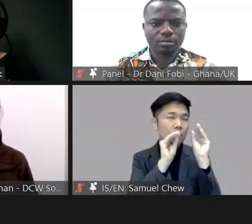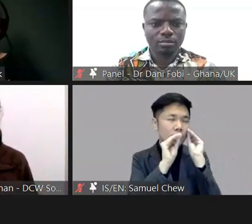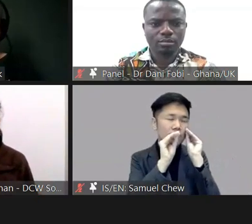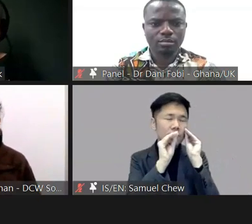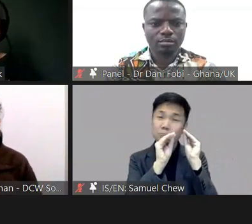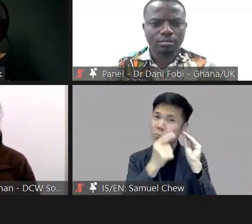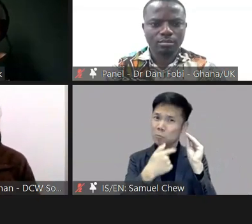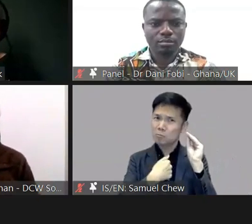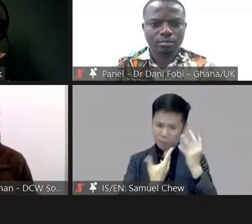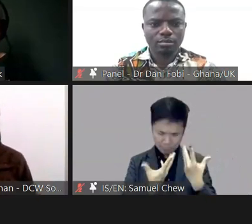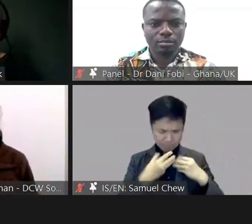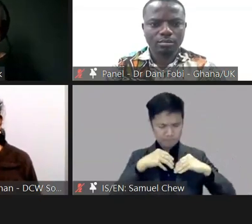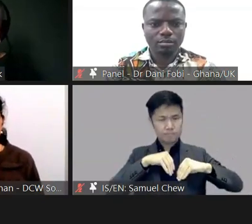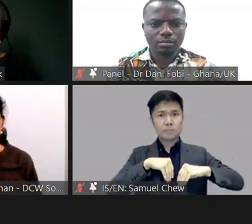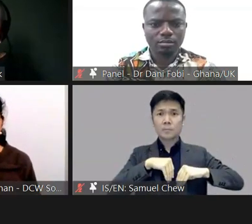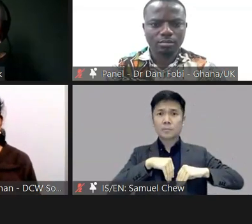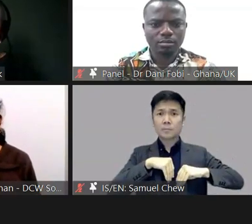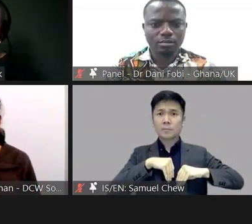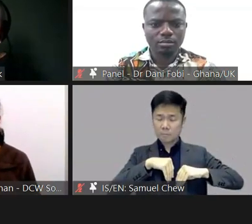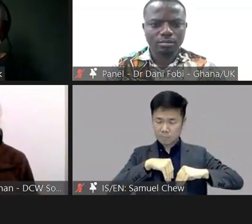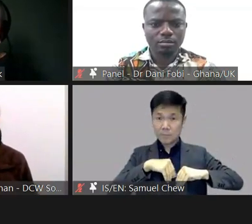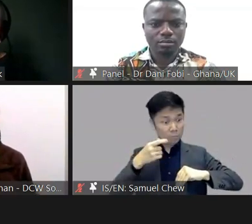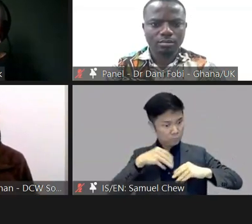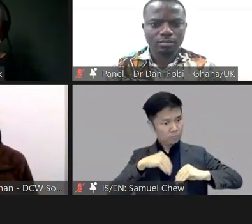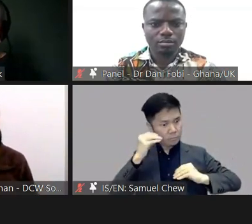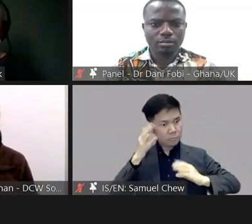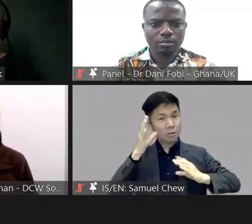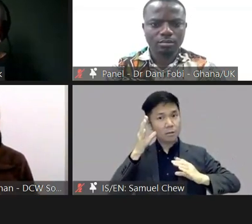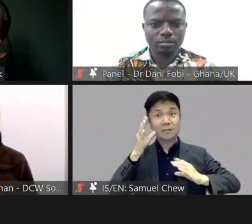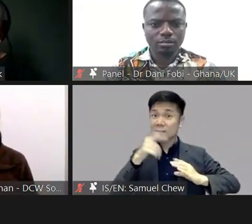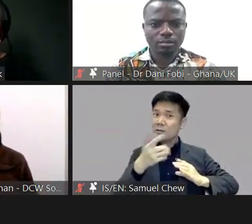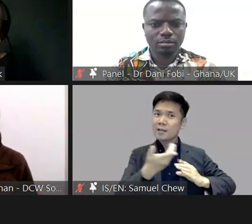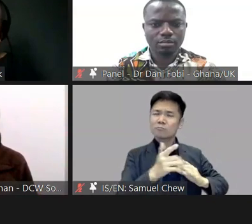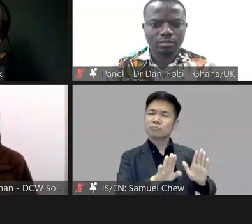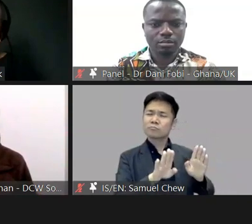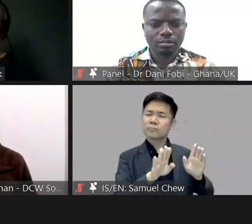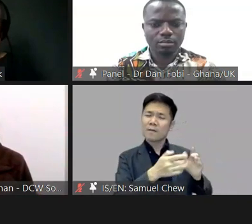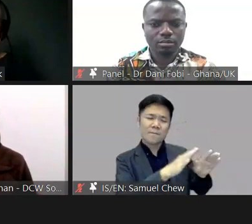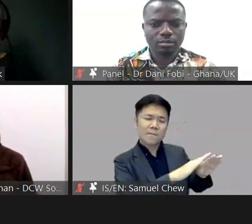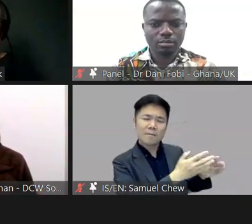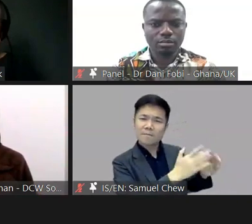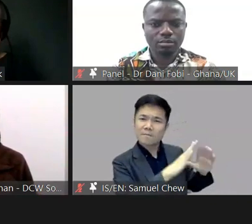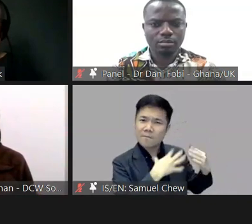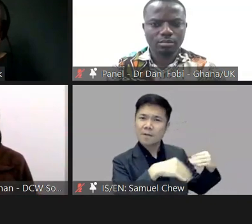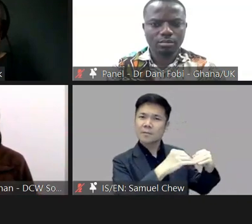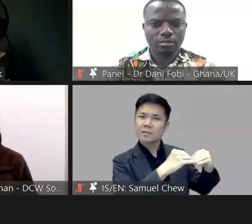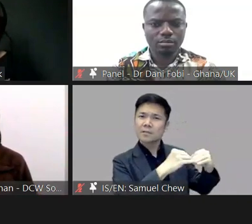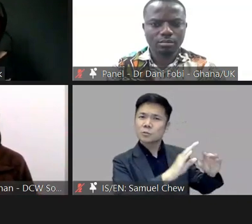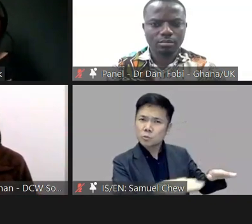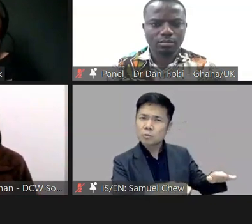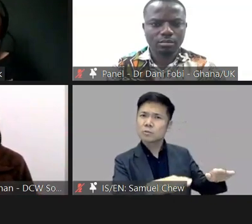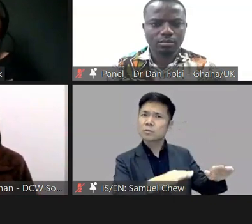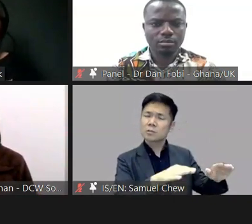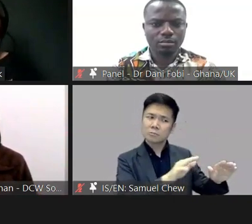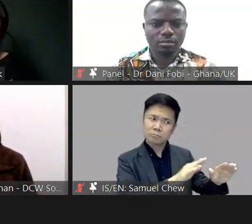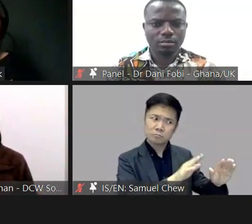about the opportunities that are out there, about their deaf children's potentials, and what they can do in life.